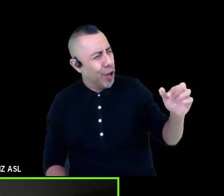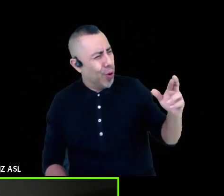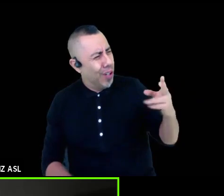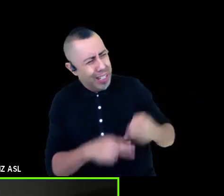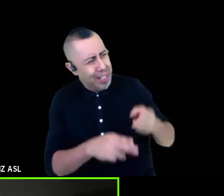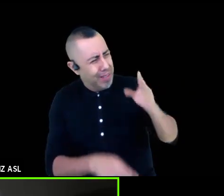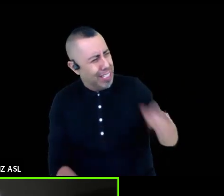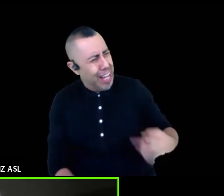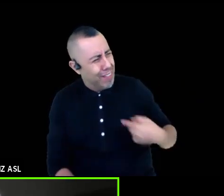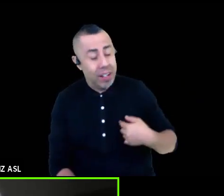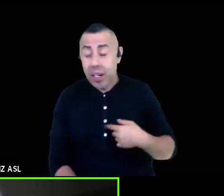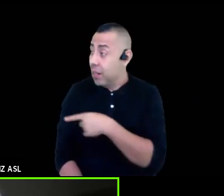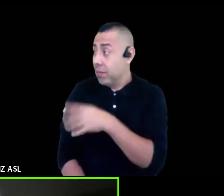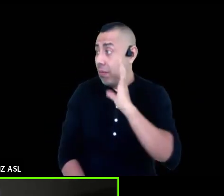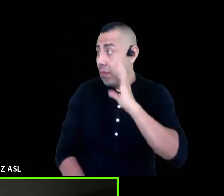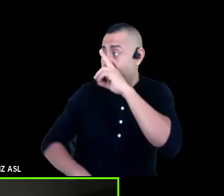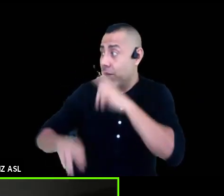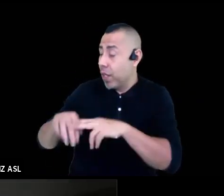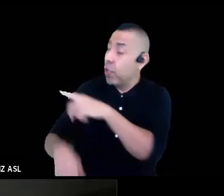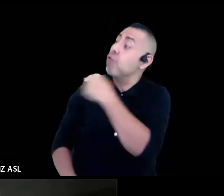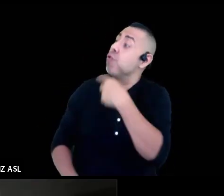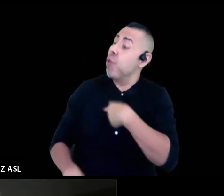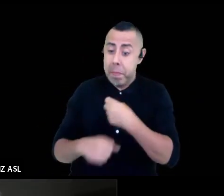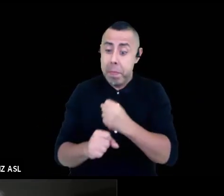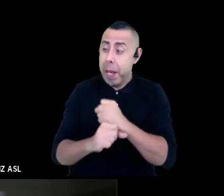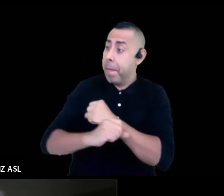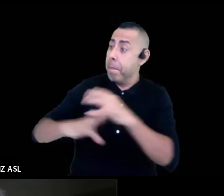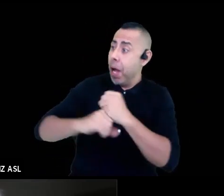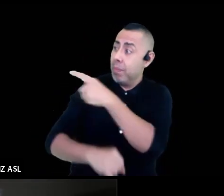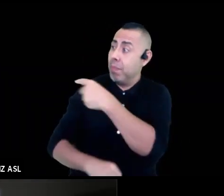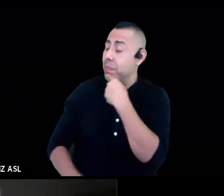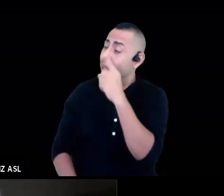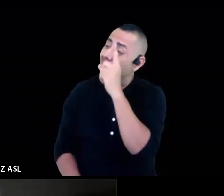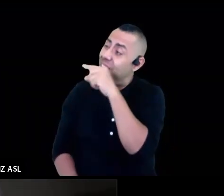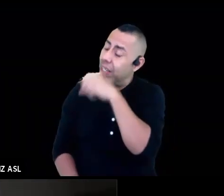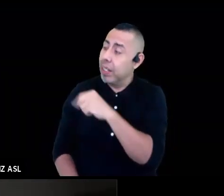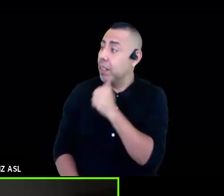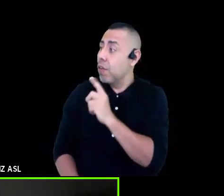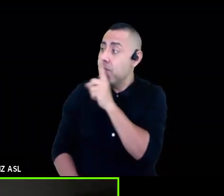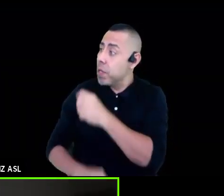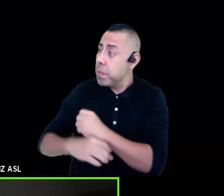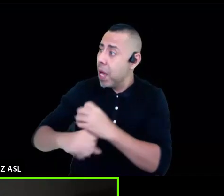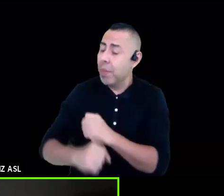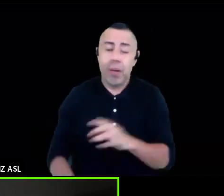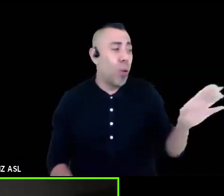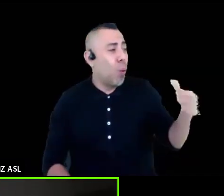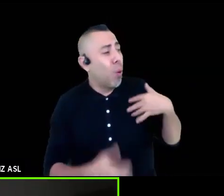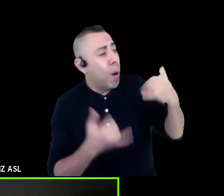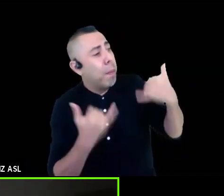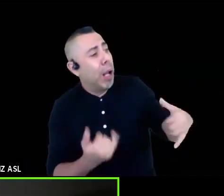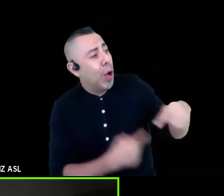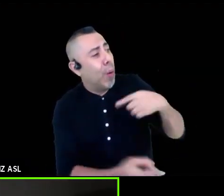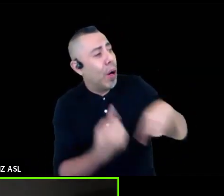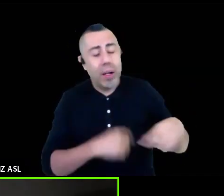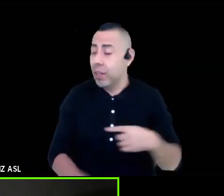make a bomb, and you told me it was a pretend bomb. I was just messing around. You said you were going to blow up the school.